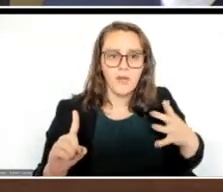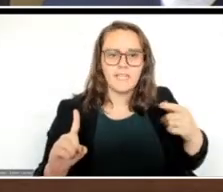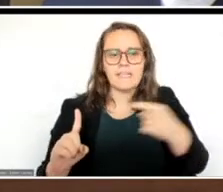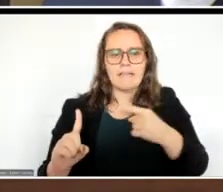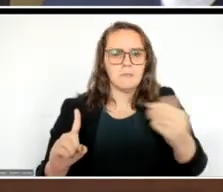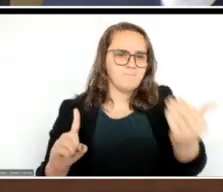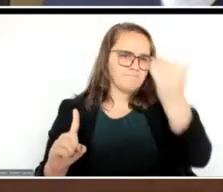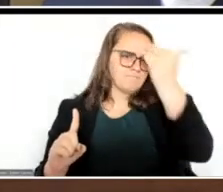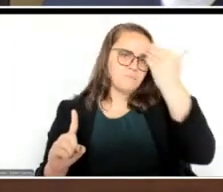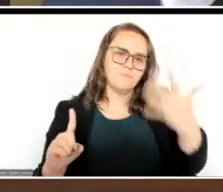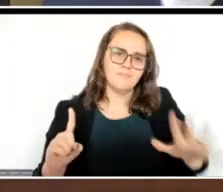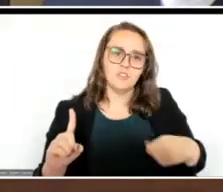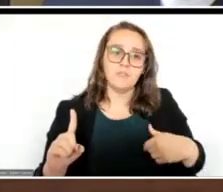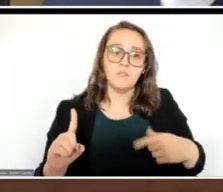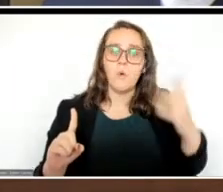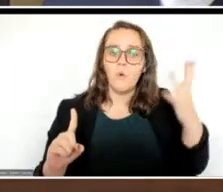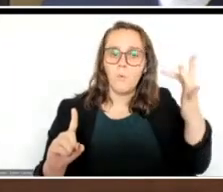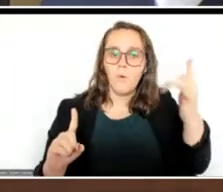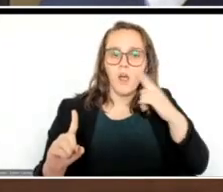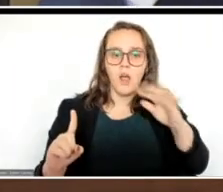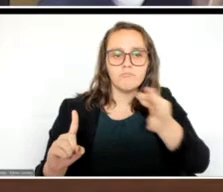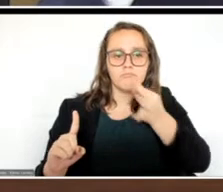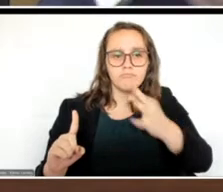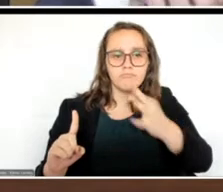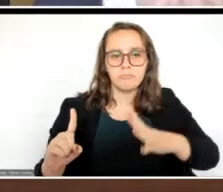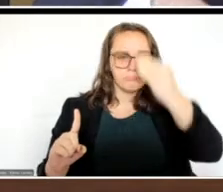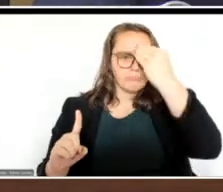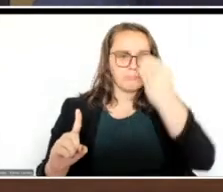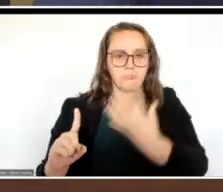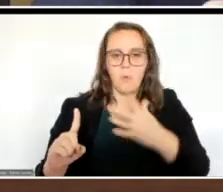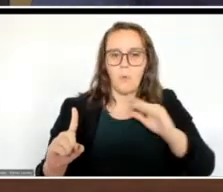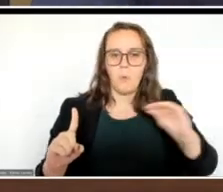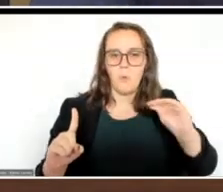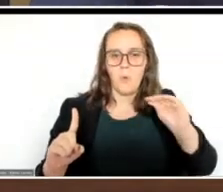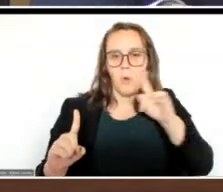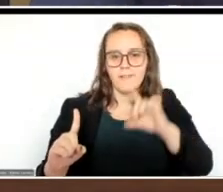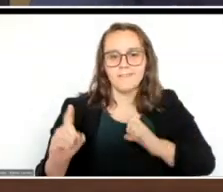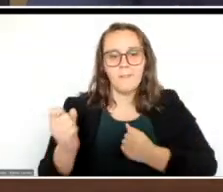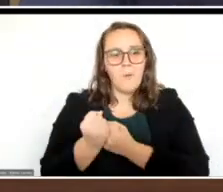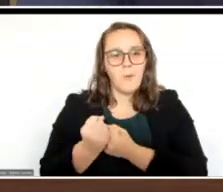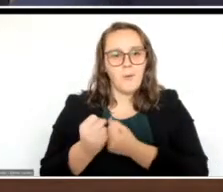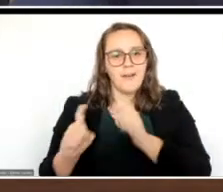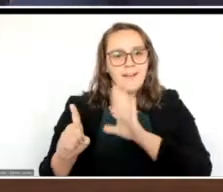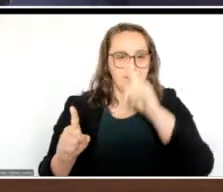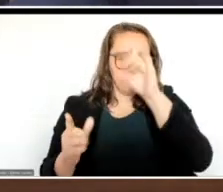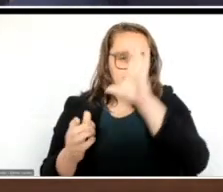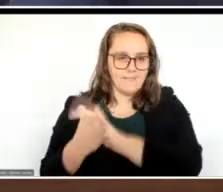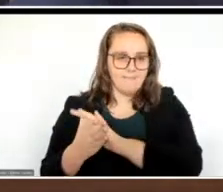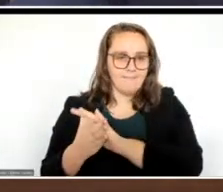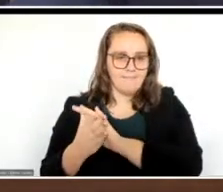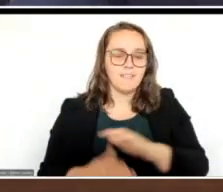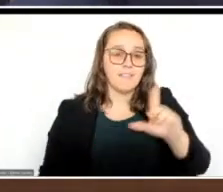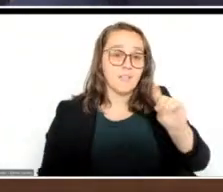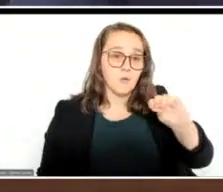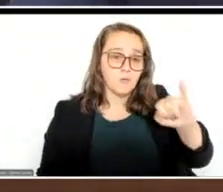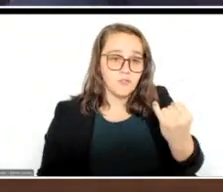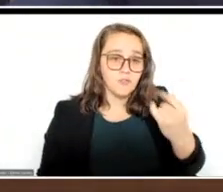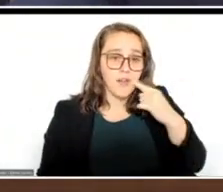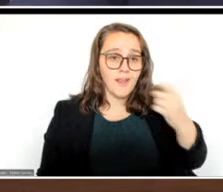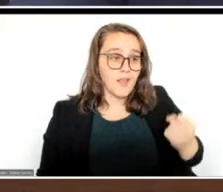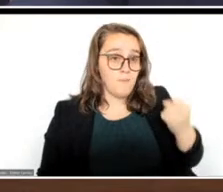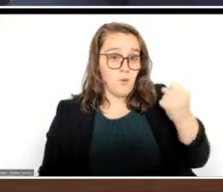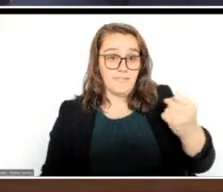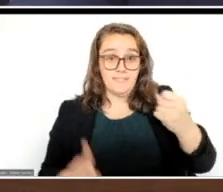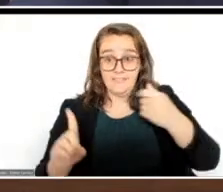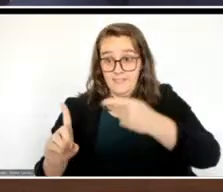him that there was no evidence to support his claims. His own Justice Department appointees investigated the election fraud claims